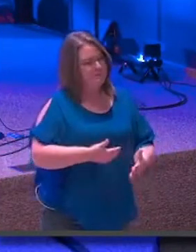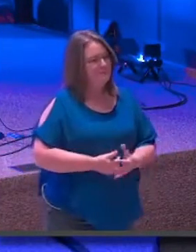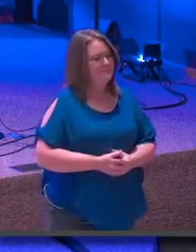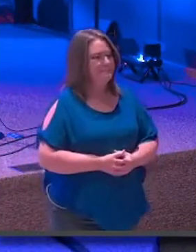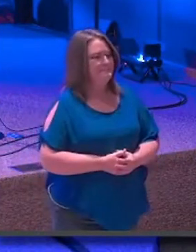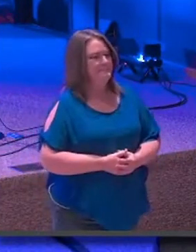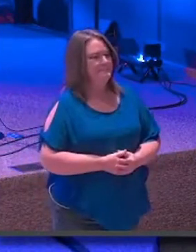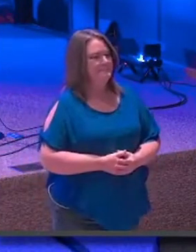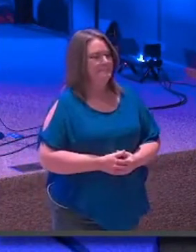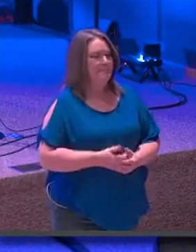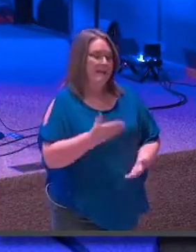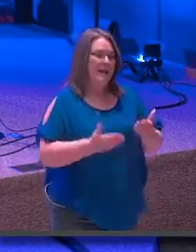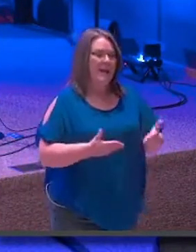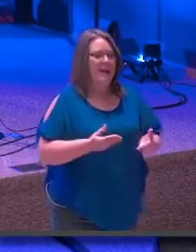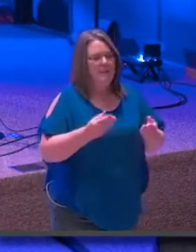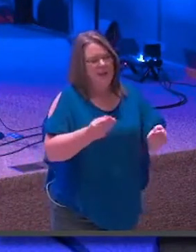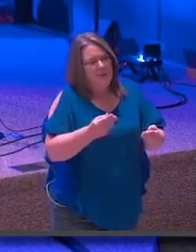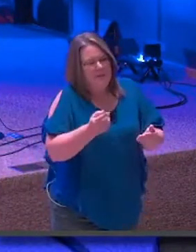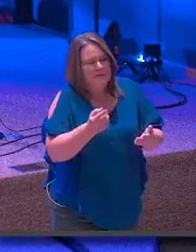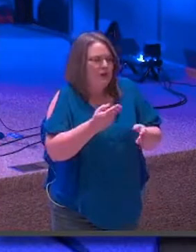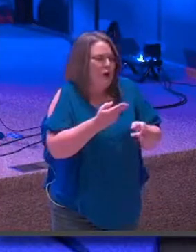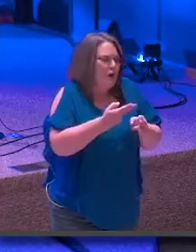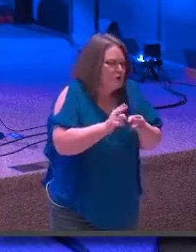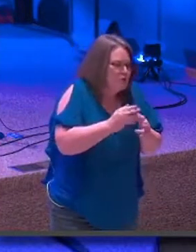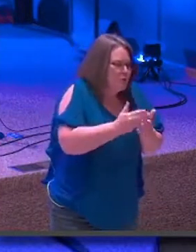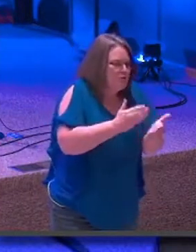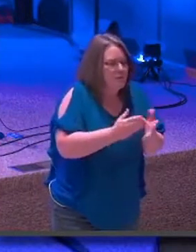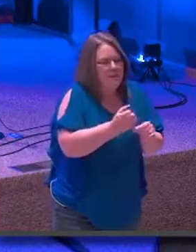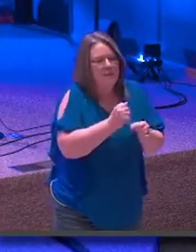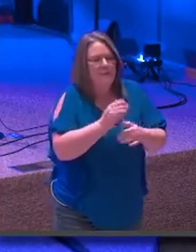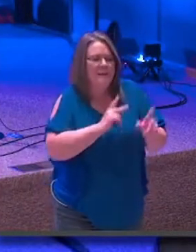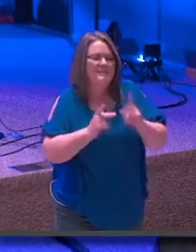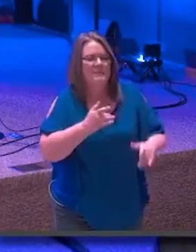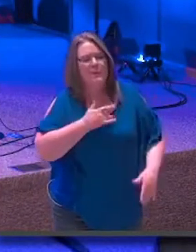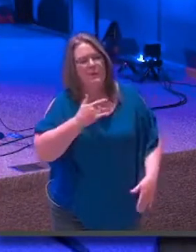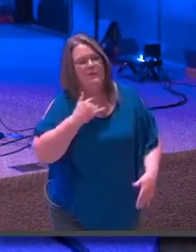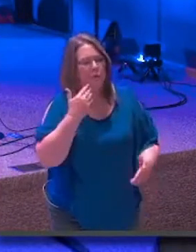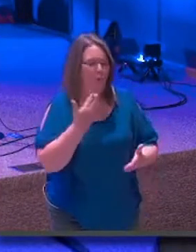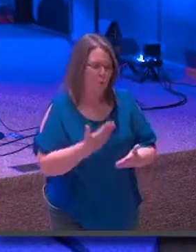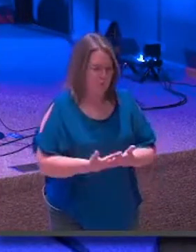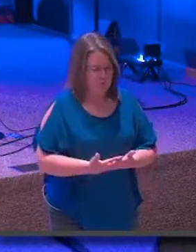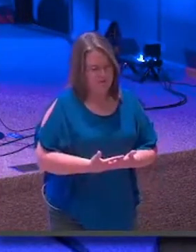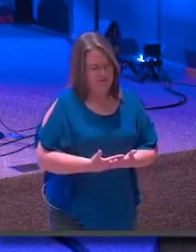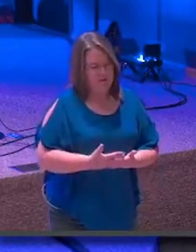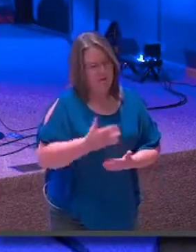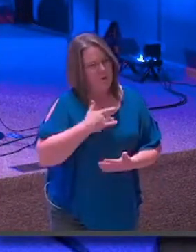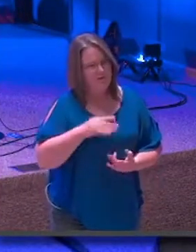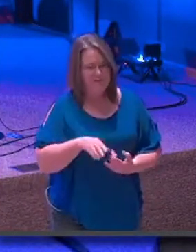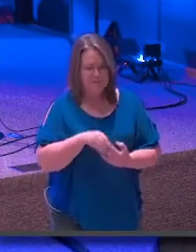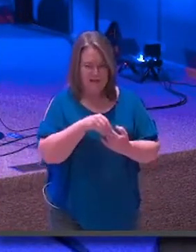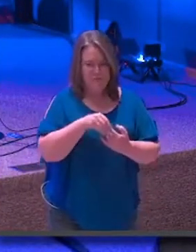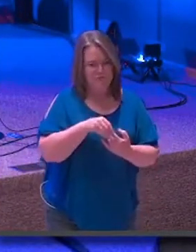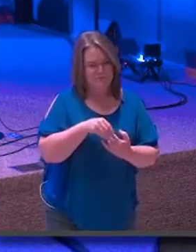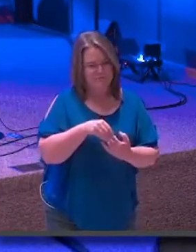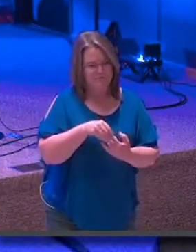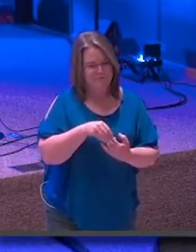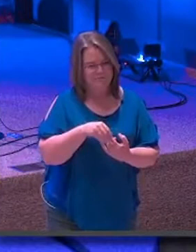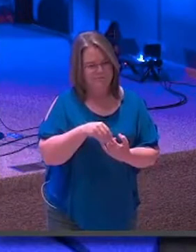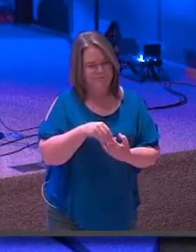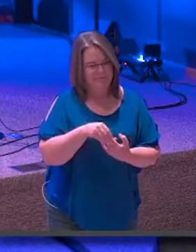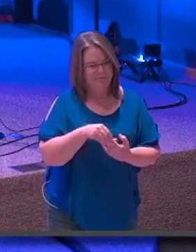And maybe give a little sermonette that makes people feel, oh, I feel special, I feel good.